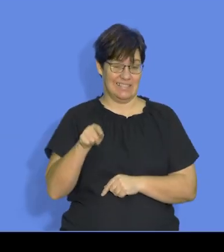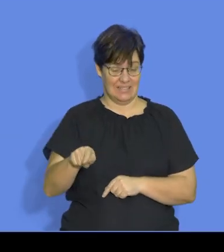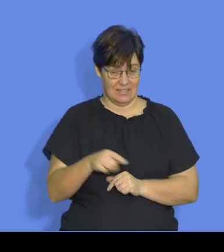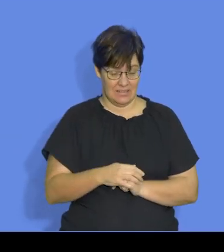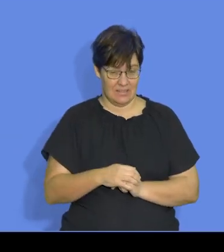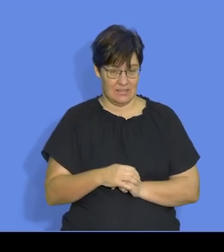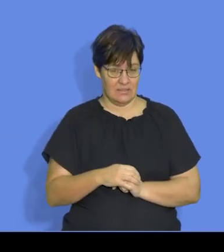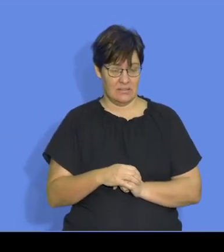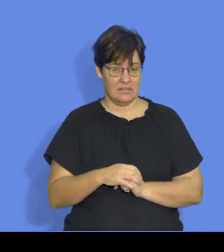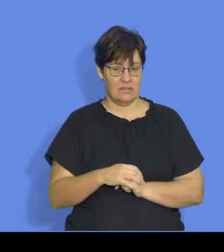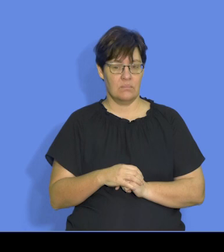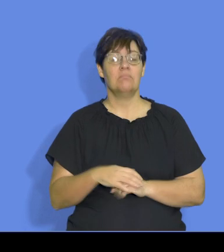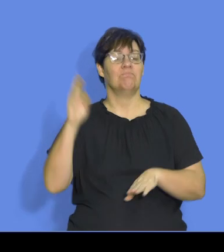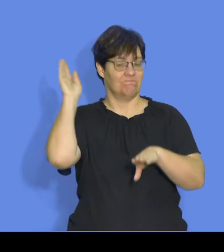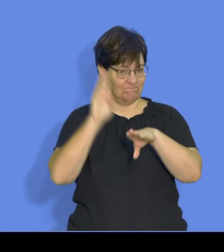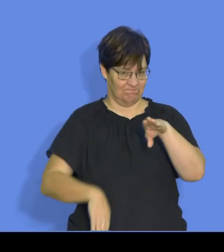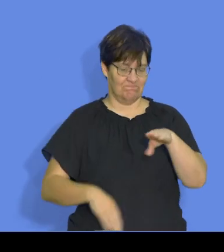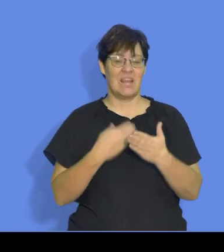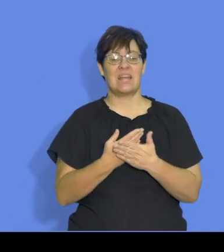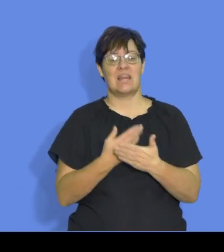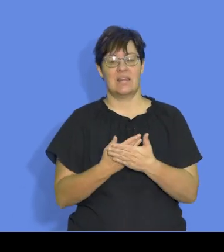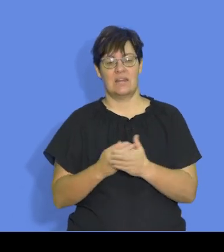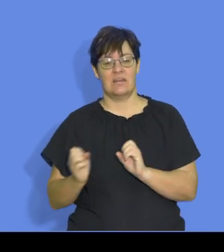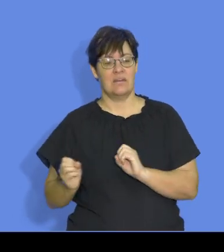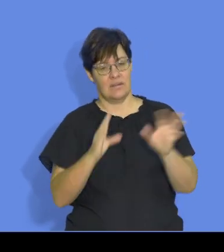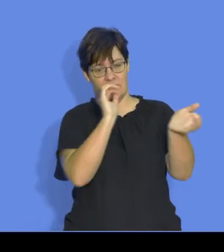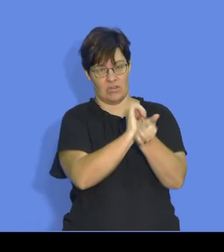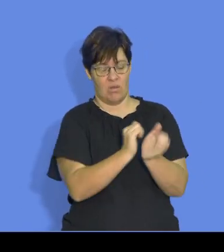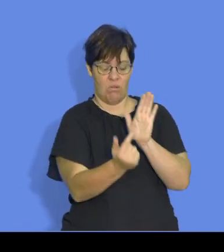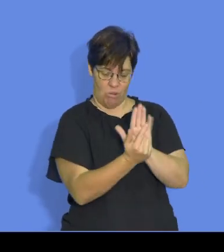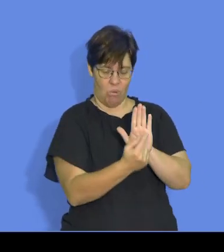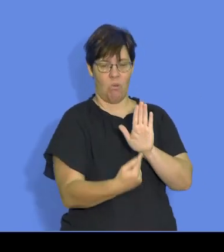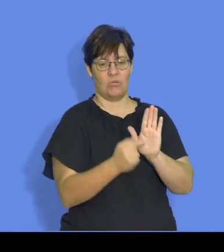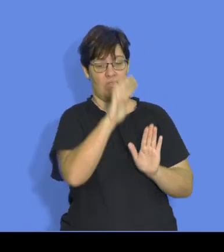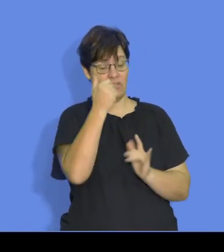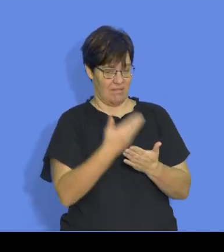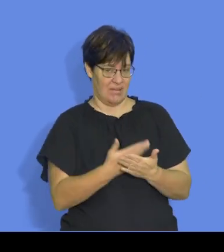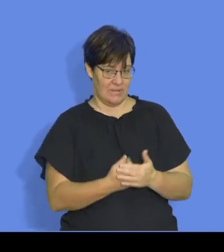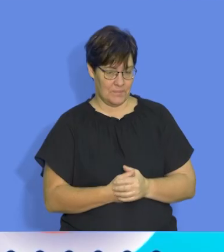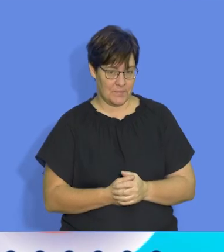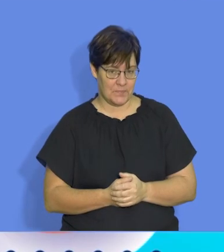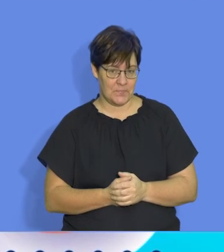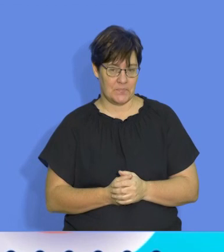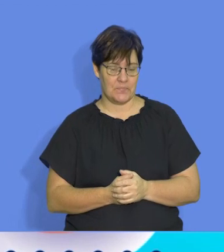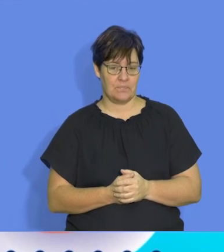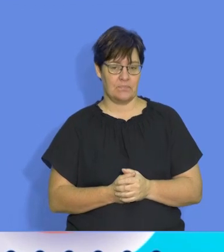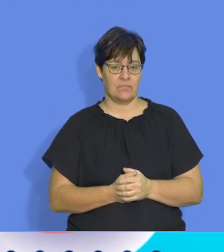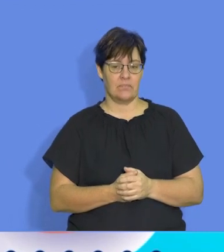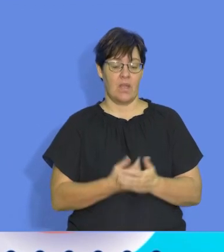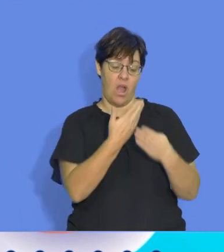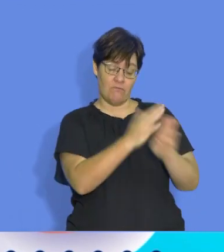And is definitely punishable in terms of the laws of the country. So once again, tax